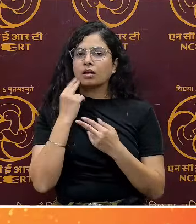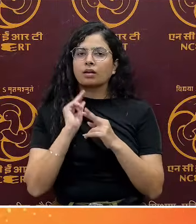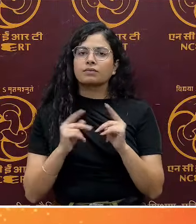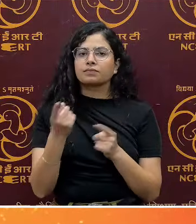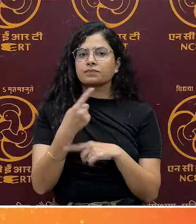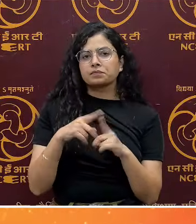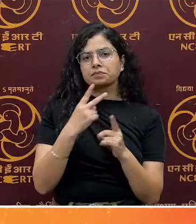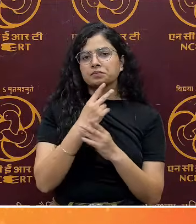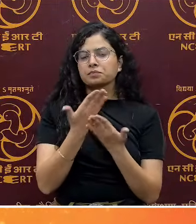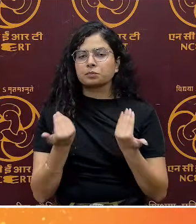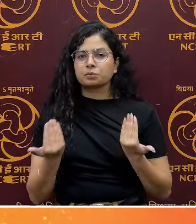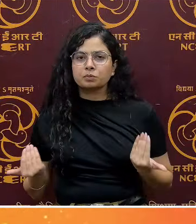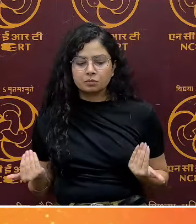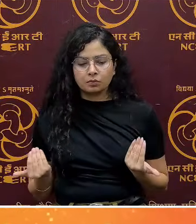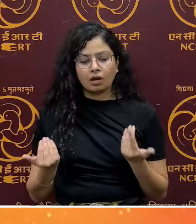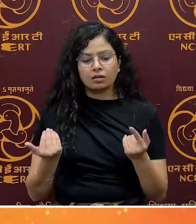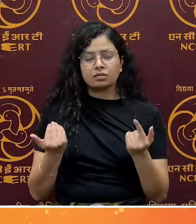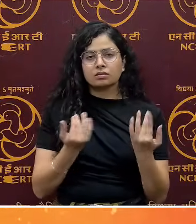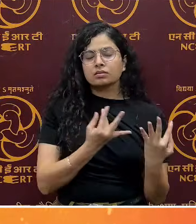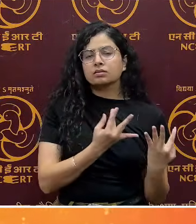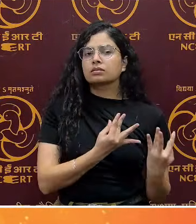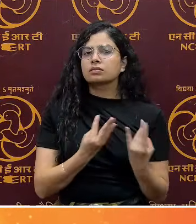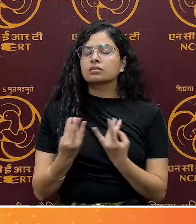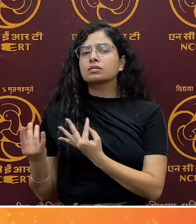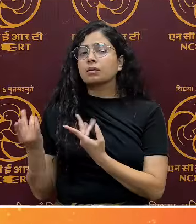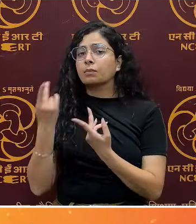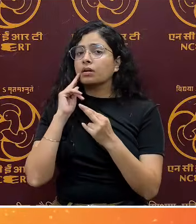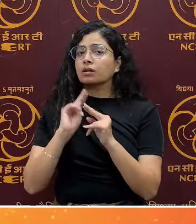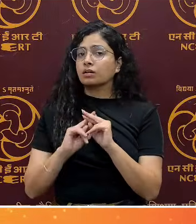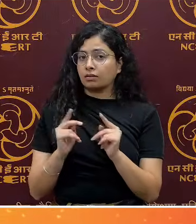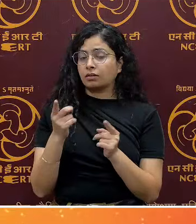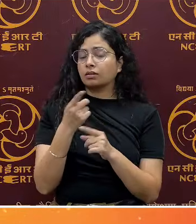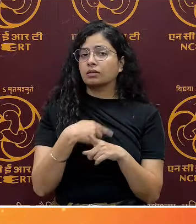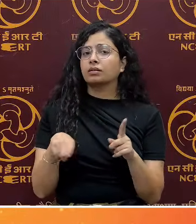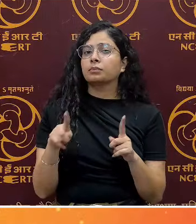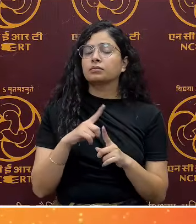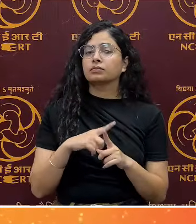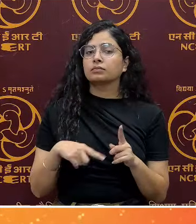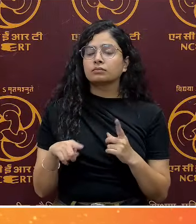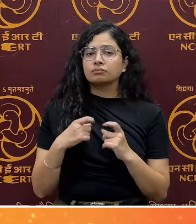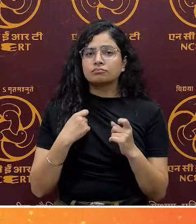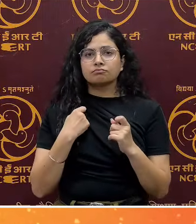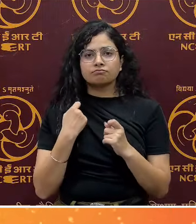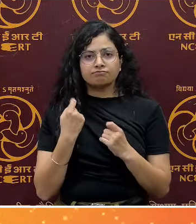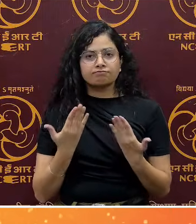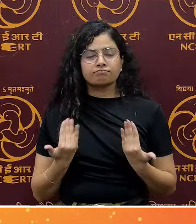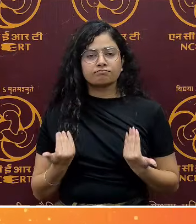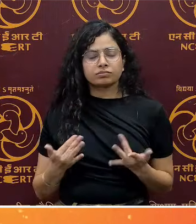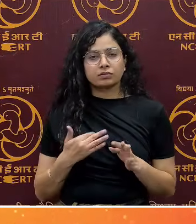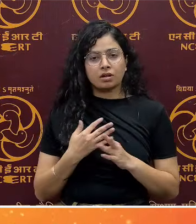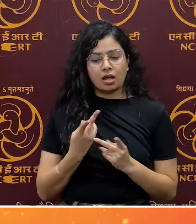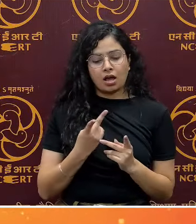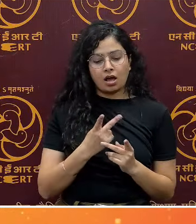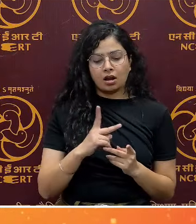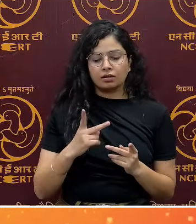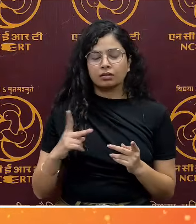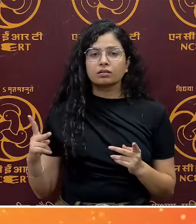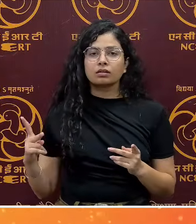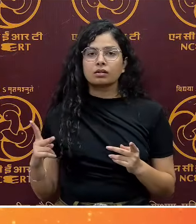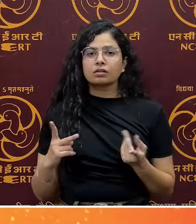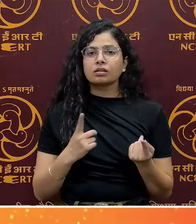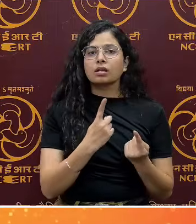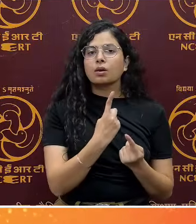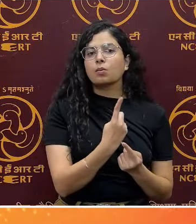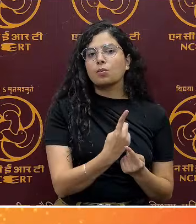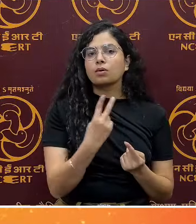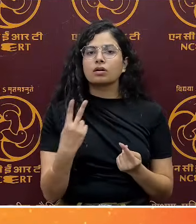is a sequence of numbers, and if you can understand that the difference between the first two terms